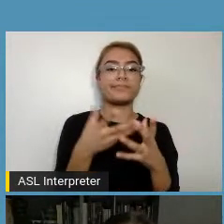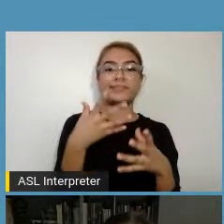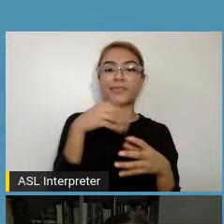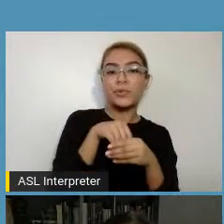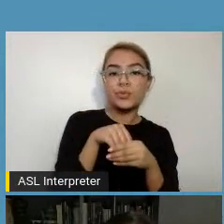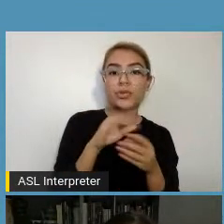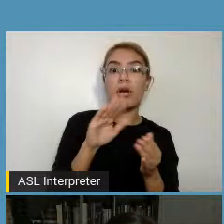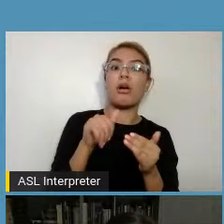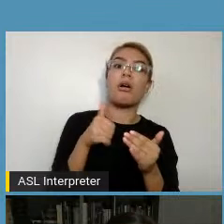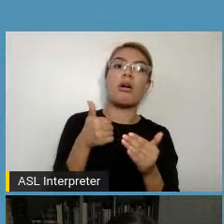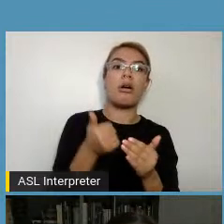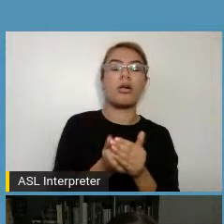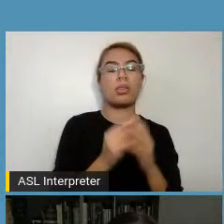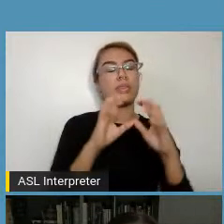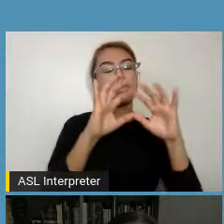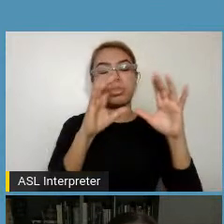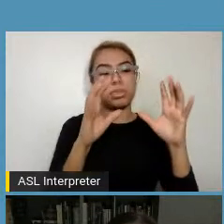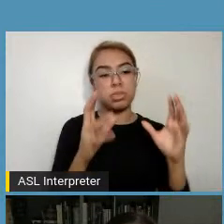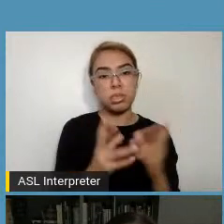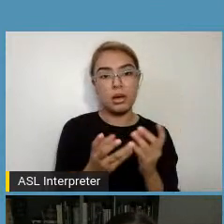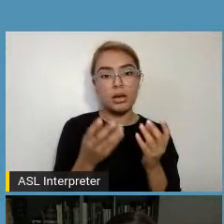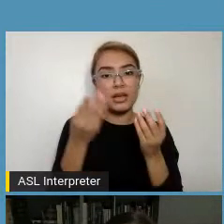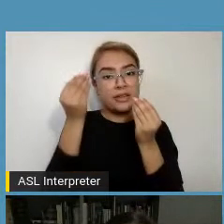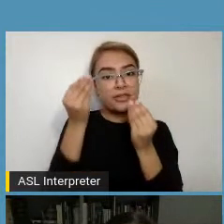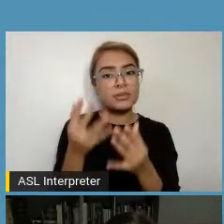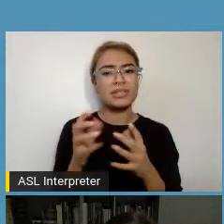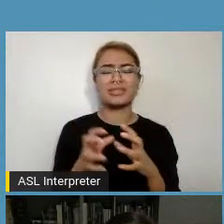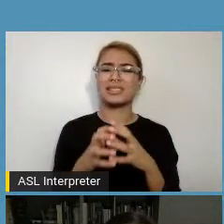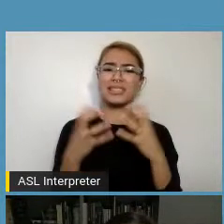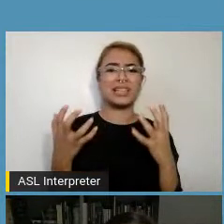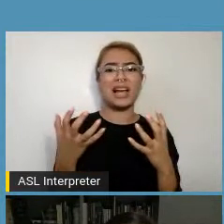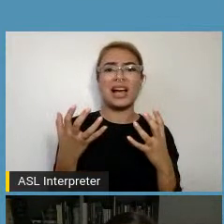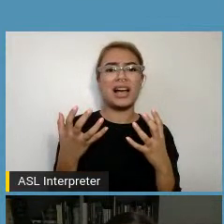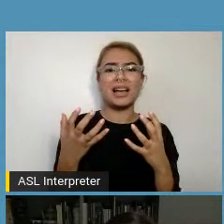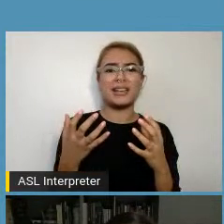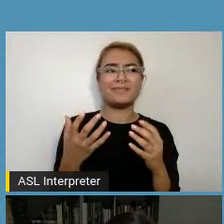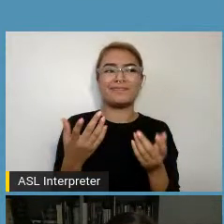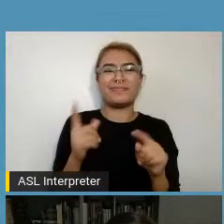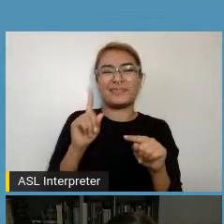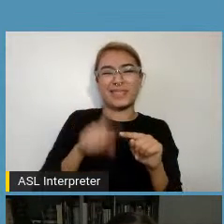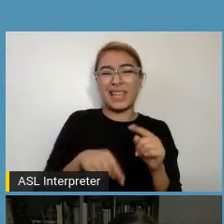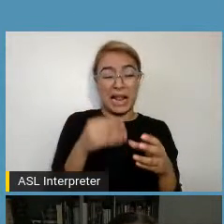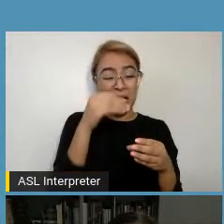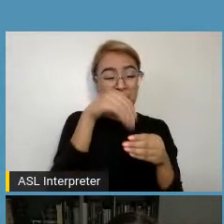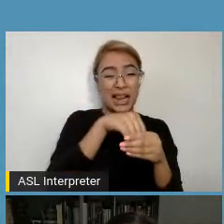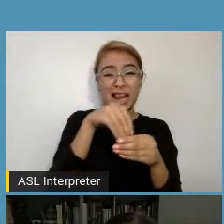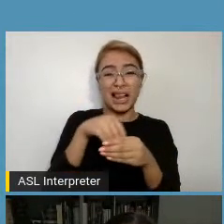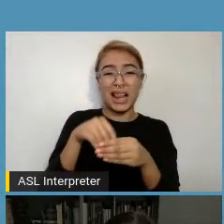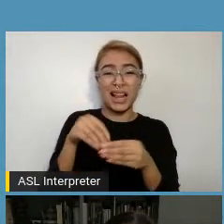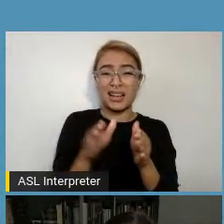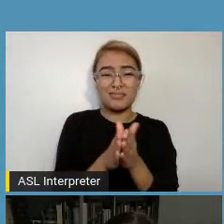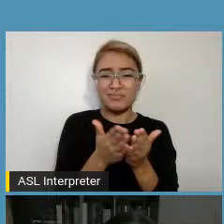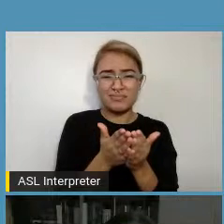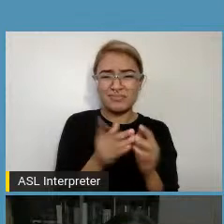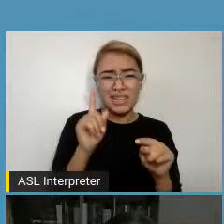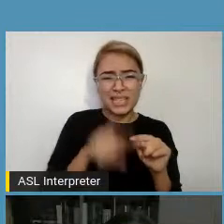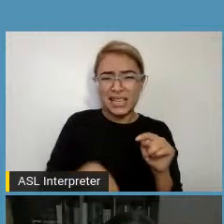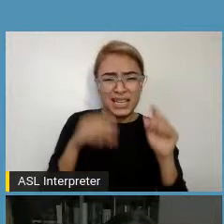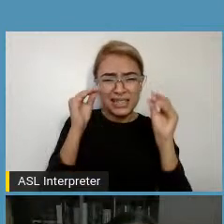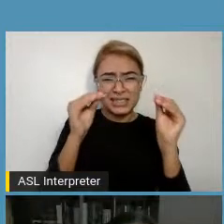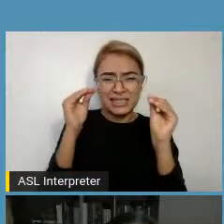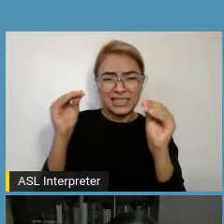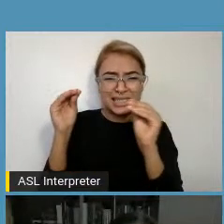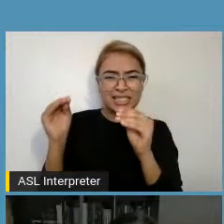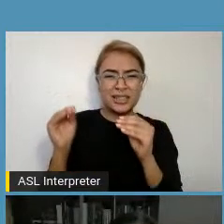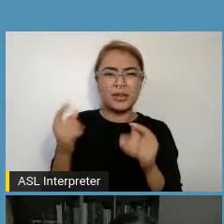of this information. There is just so much that has been left out that there just is not room to teach. One of